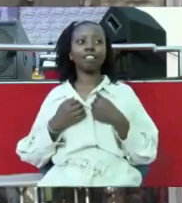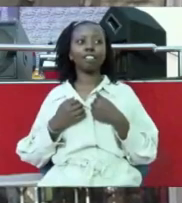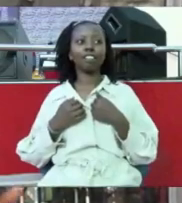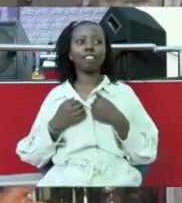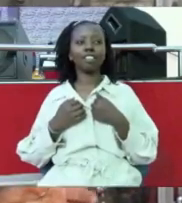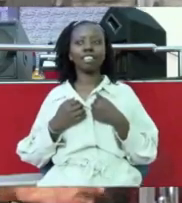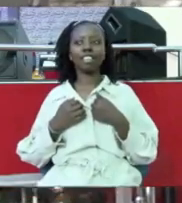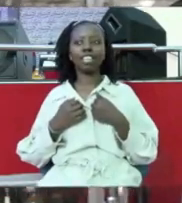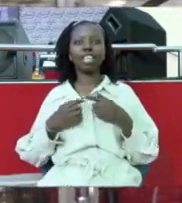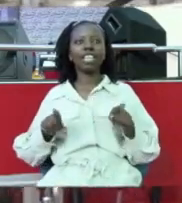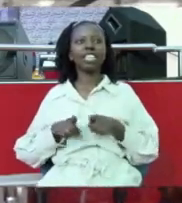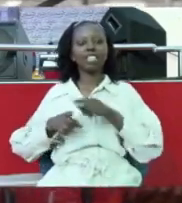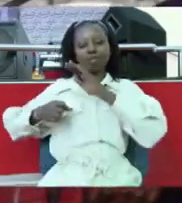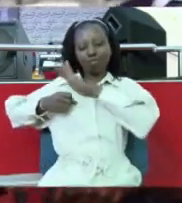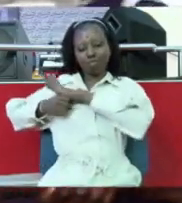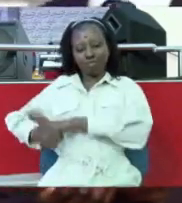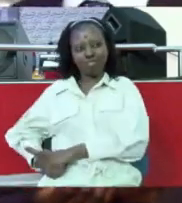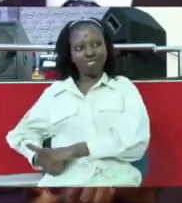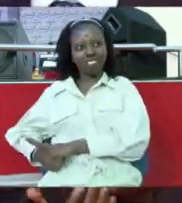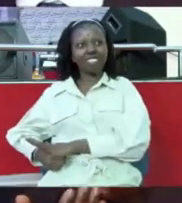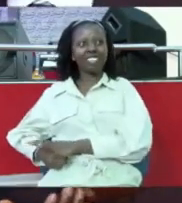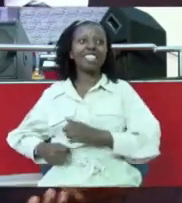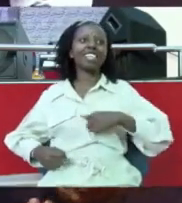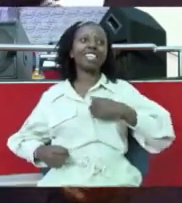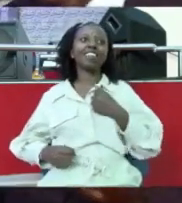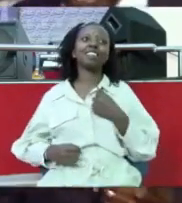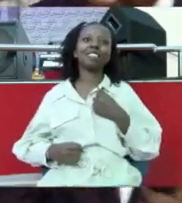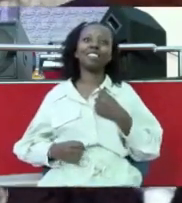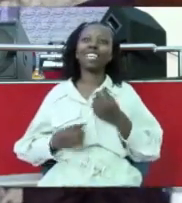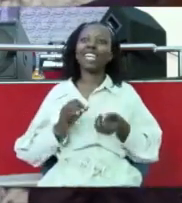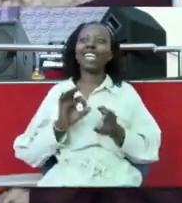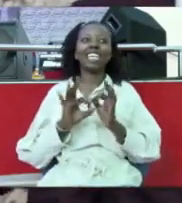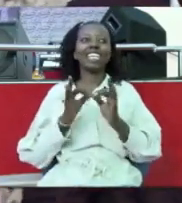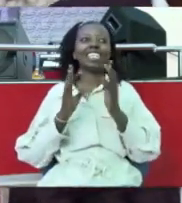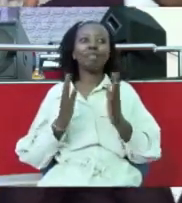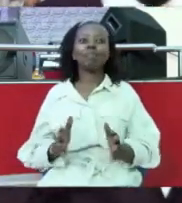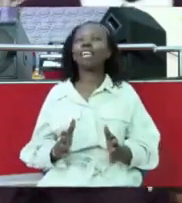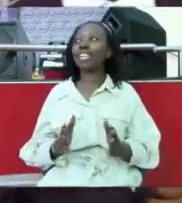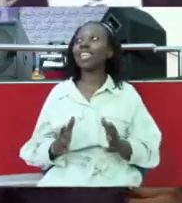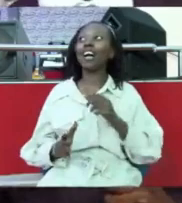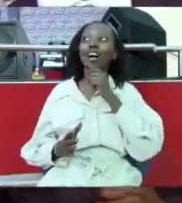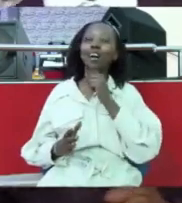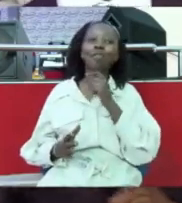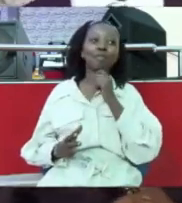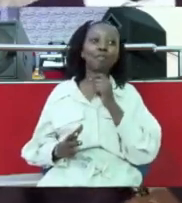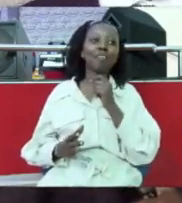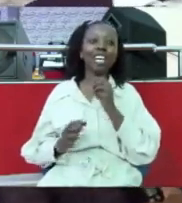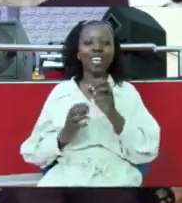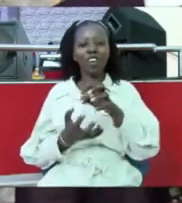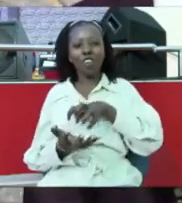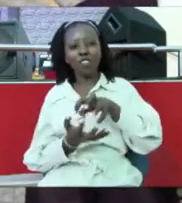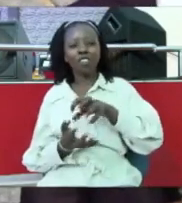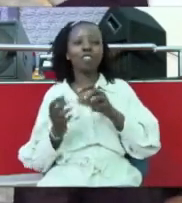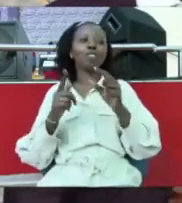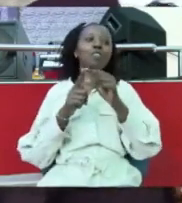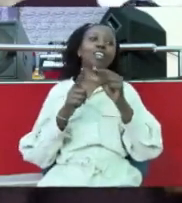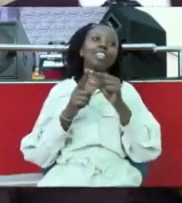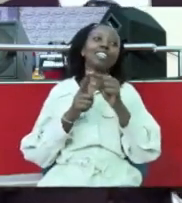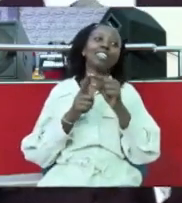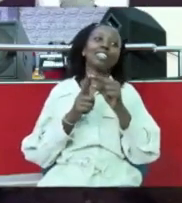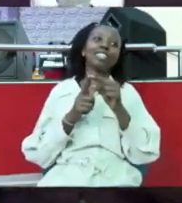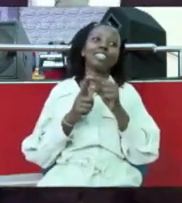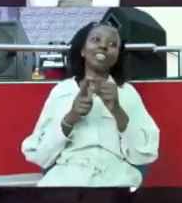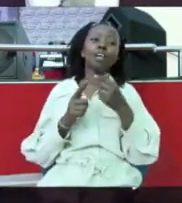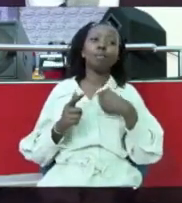Nimeji disappoint. Ni sawa tu. Ni sawa tu umeigonga vizuri. The point is, look at